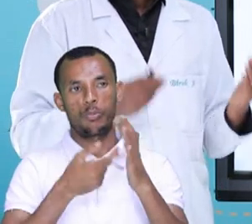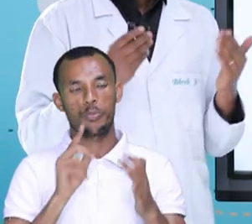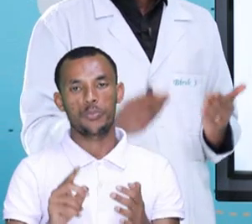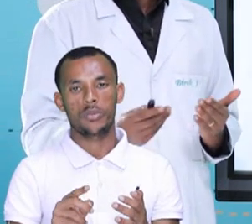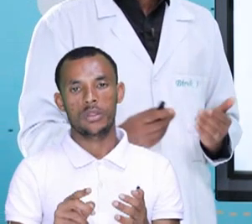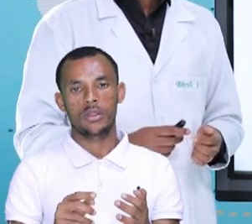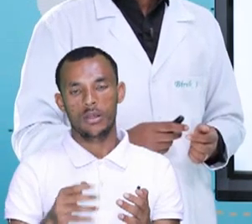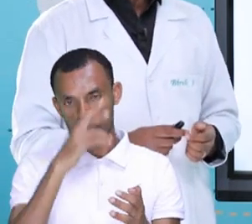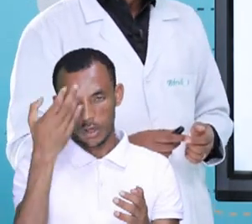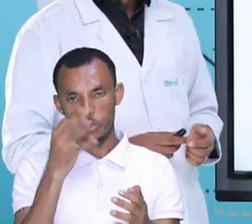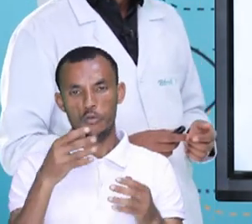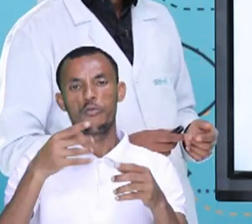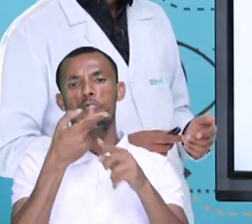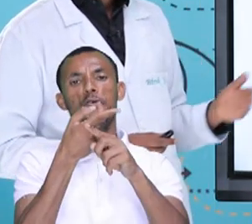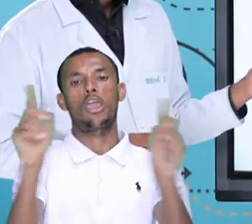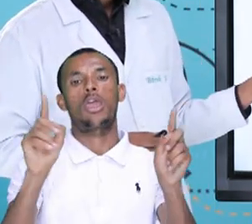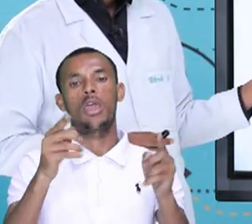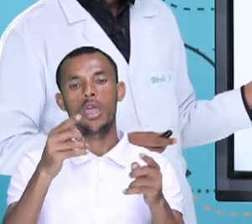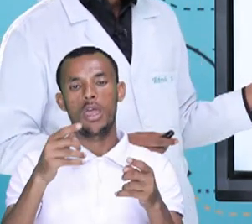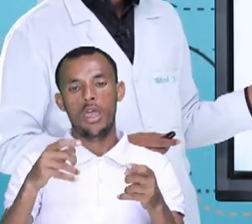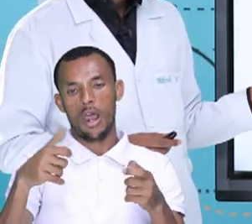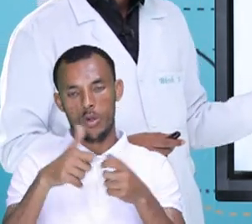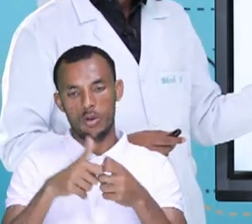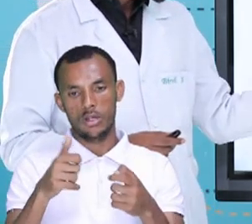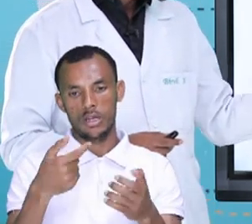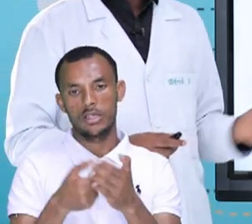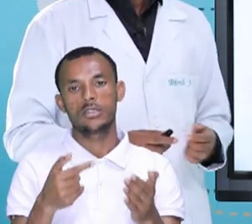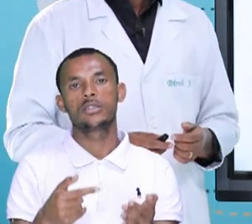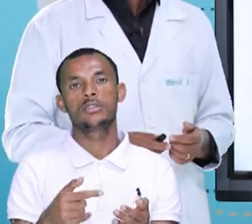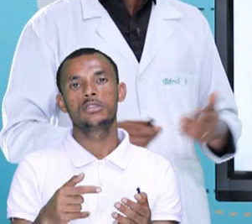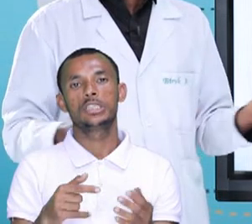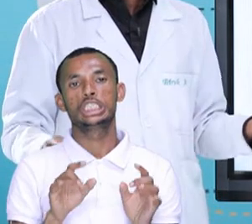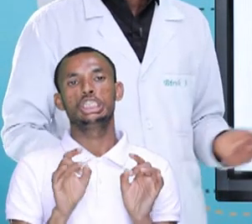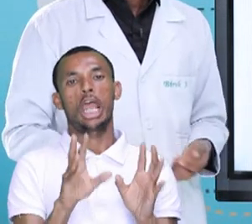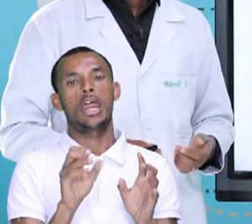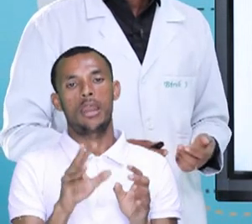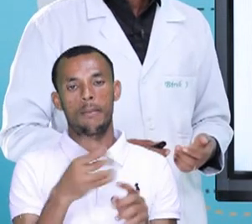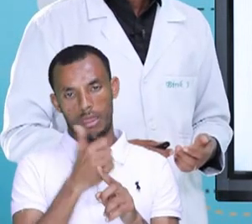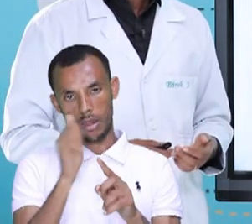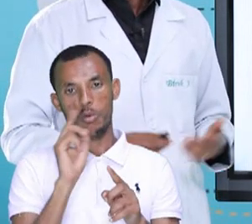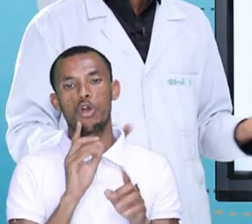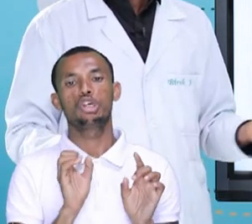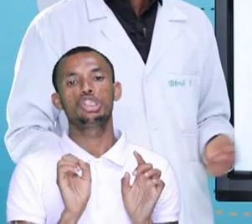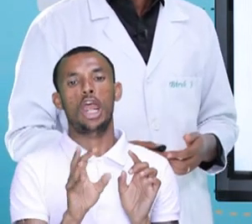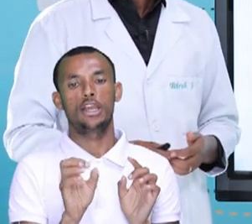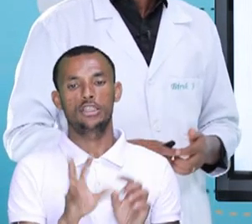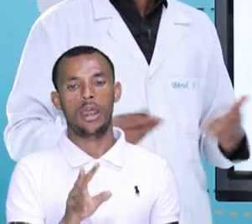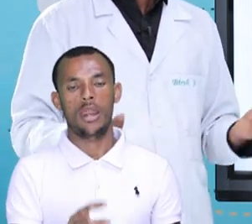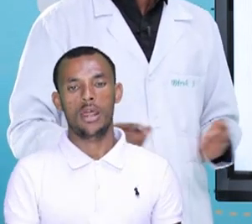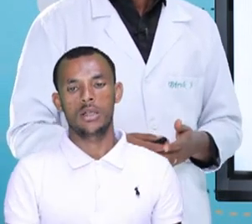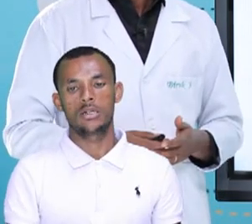electricity because of free electrons. It is luster or shine. Metals are shine. Most metals